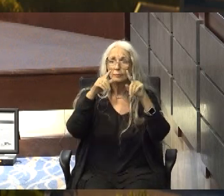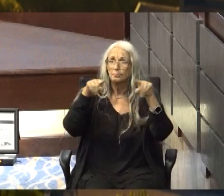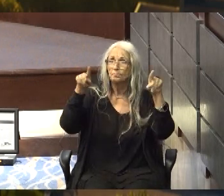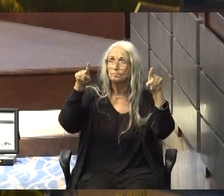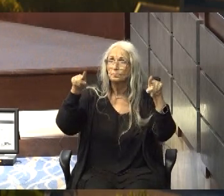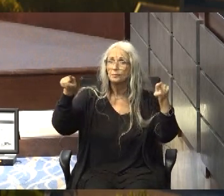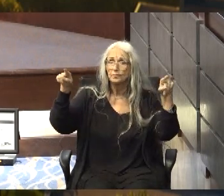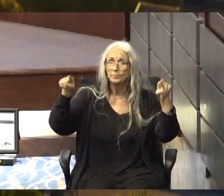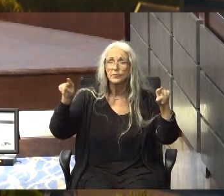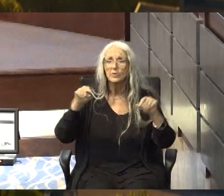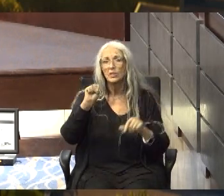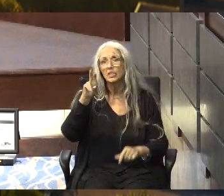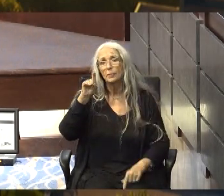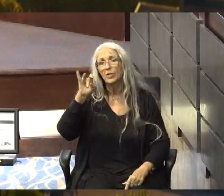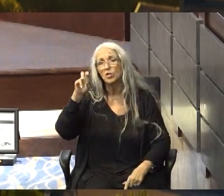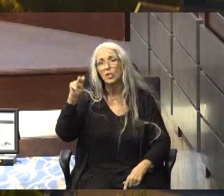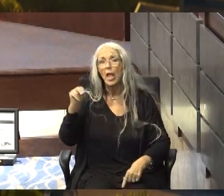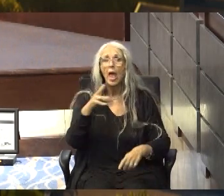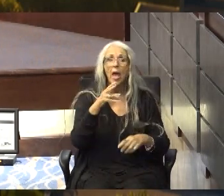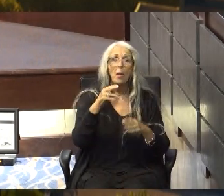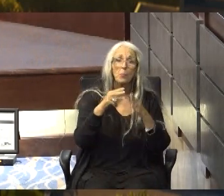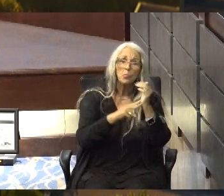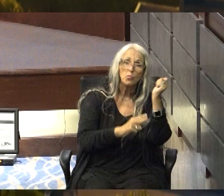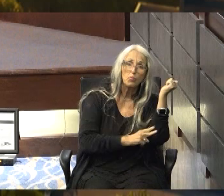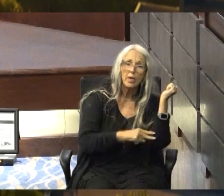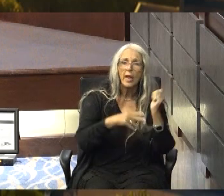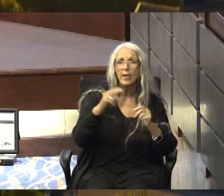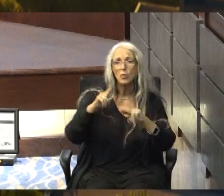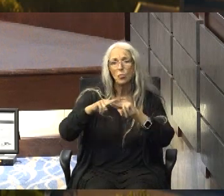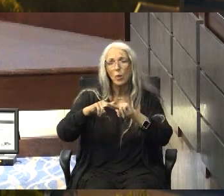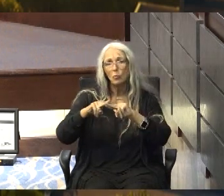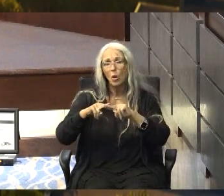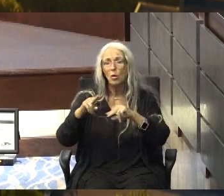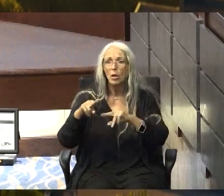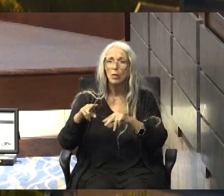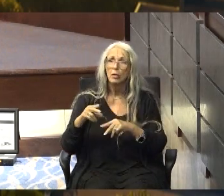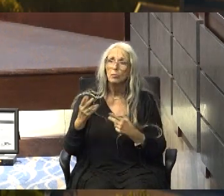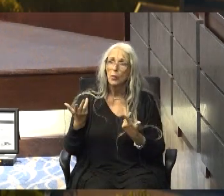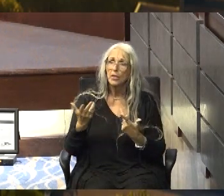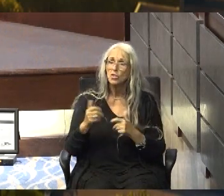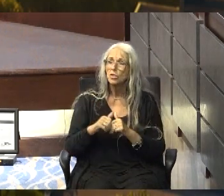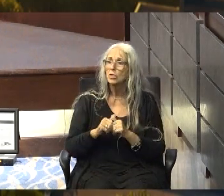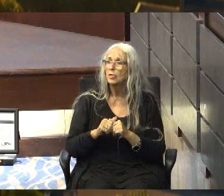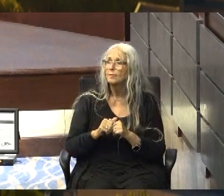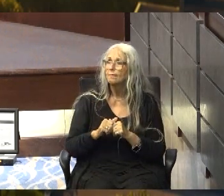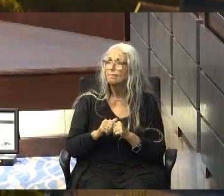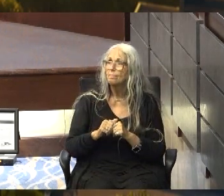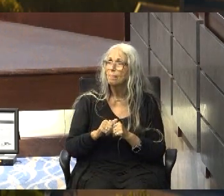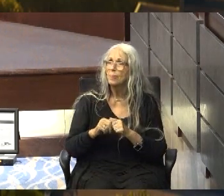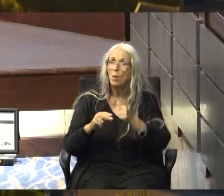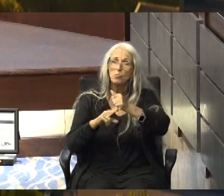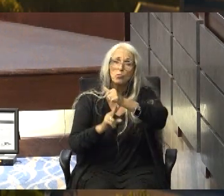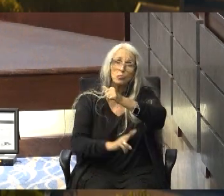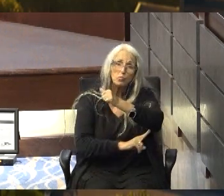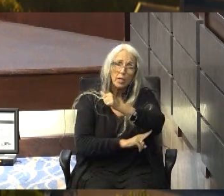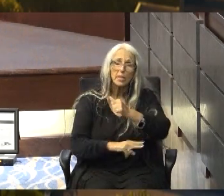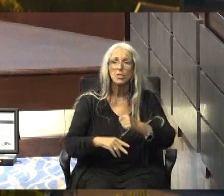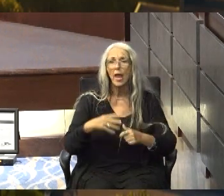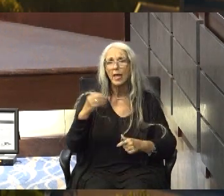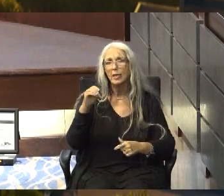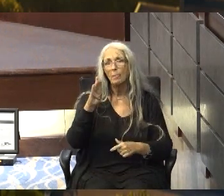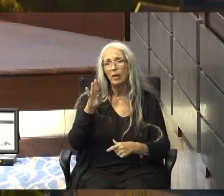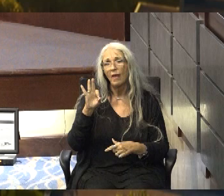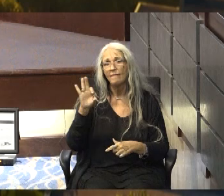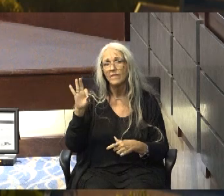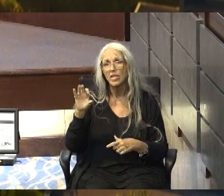angled facets of the railroad bridges, as in the facade itself also echoes a bit the bluffs of Cameron Park.